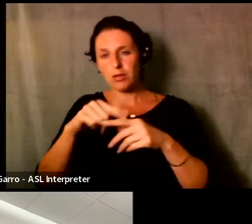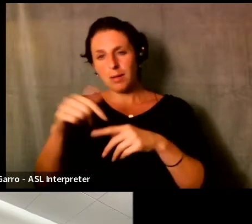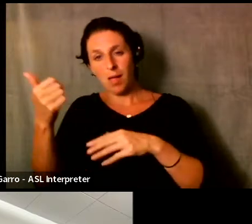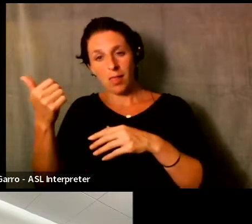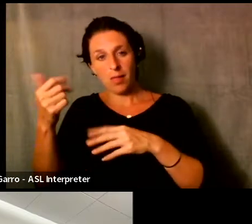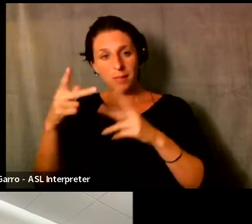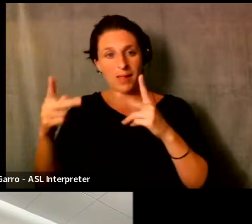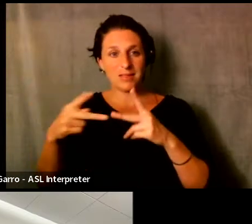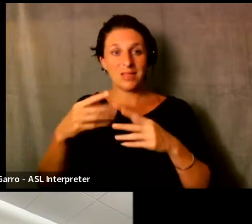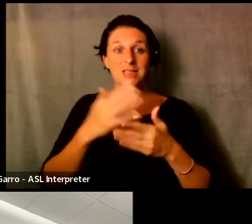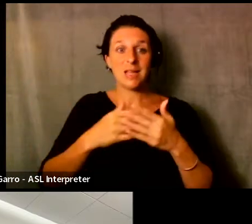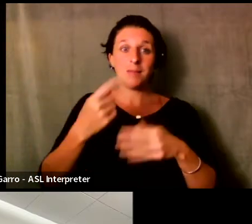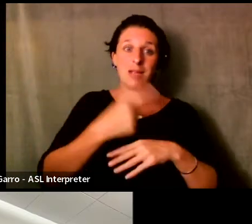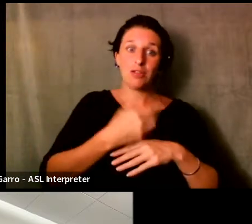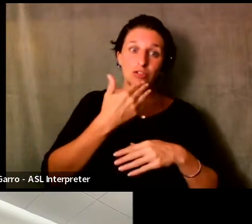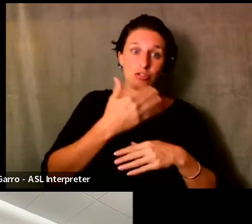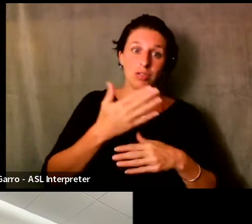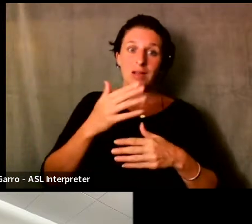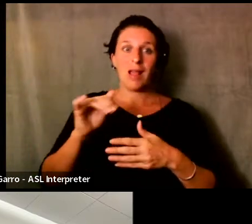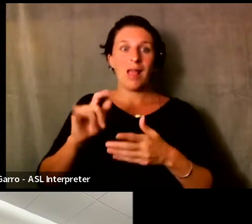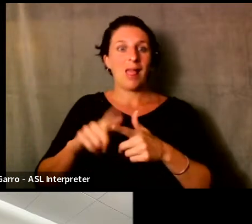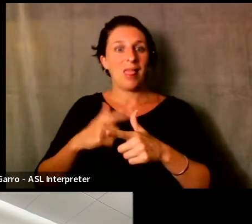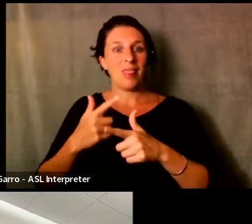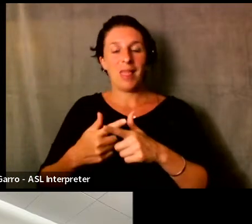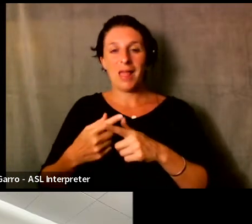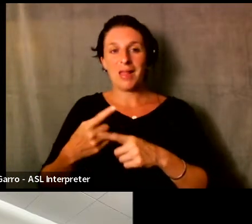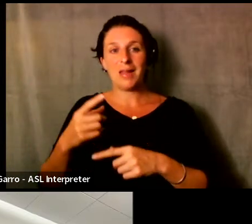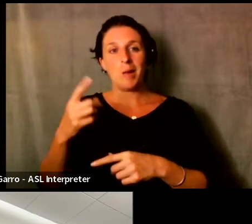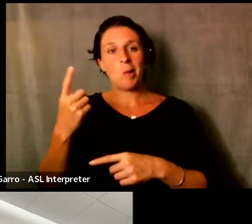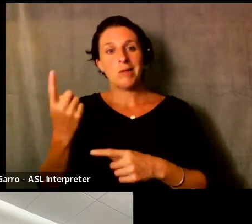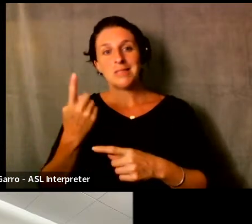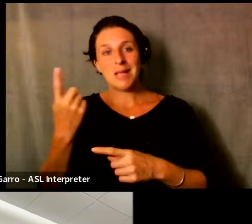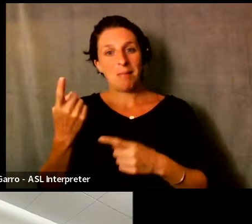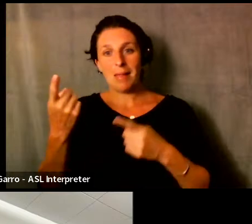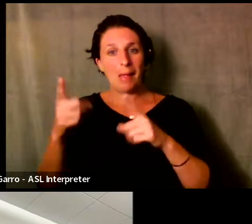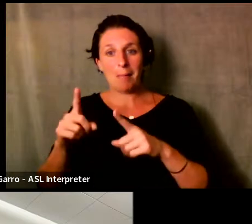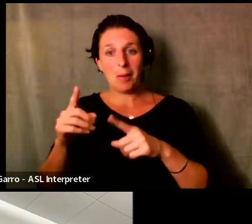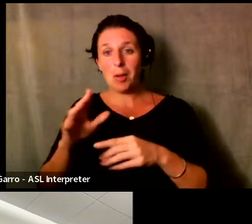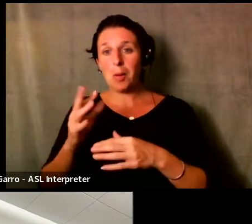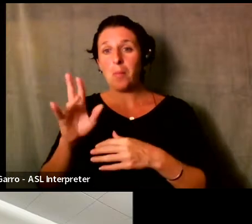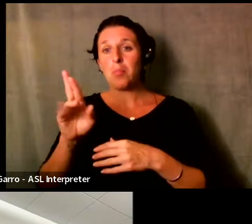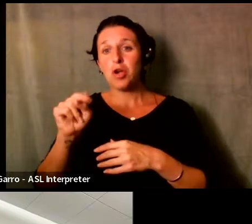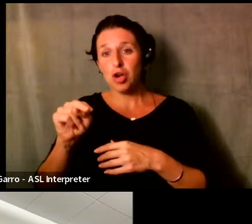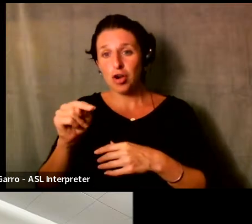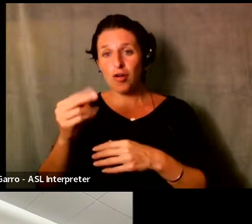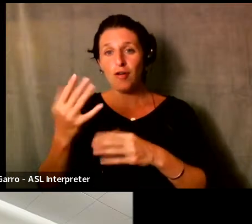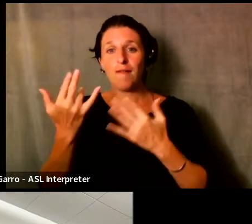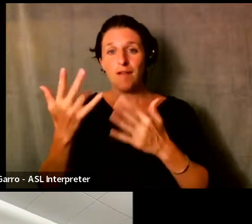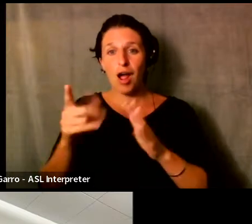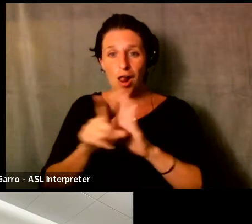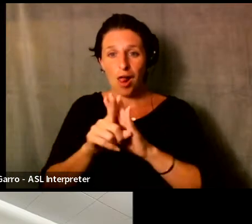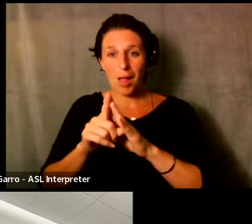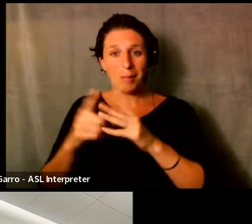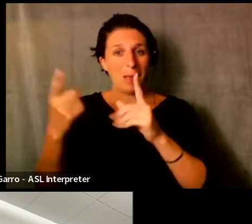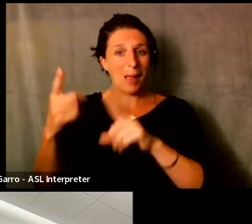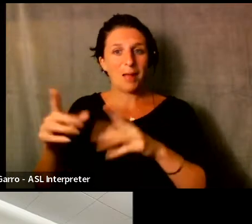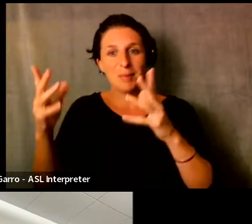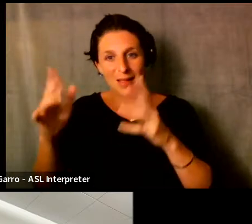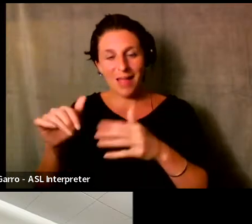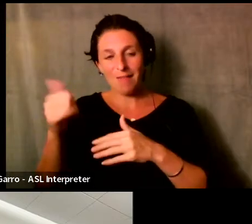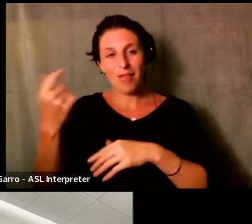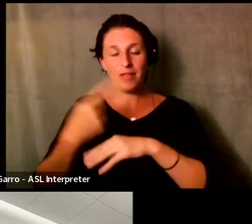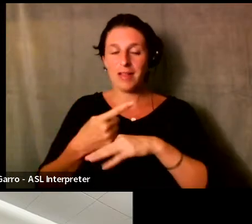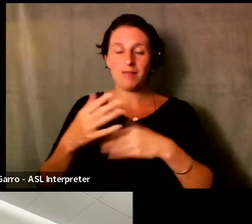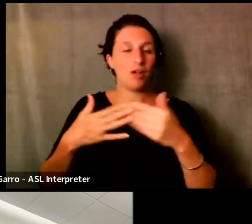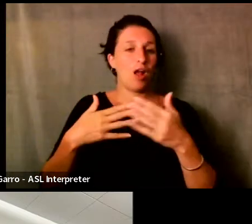good. And then there was that day where something got burned and the fire alarm went off. But regardless of that was,